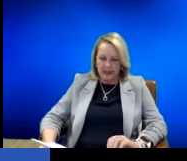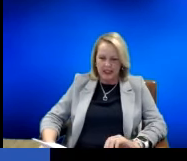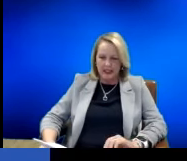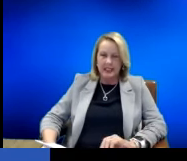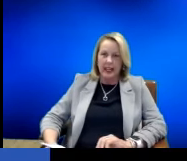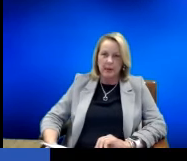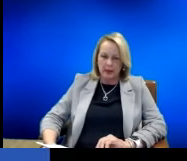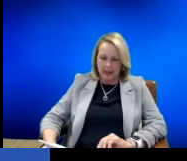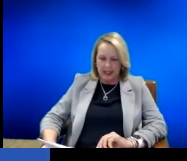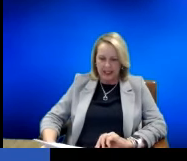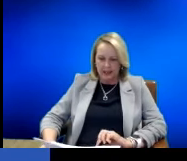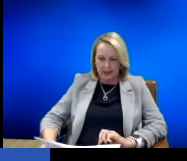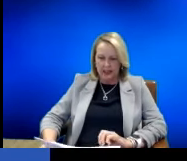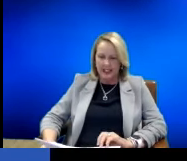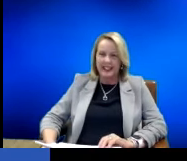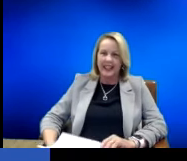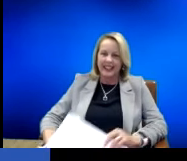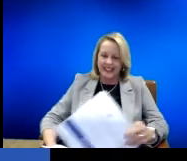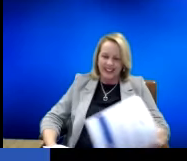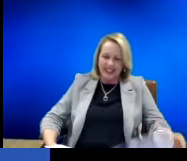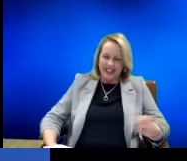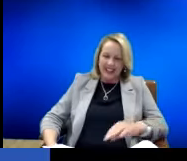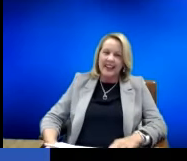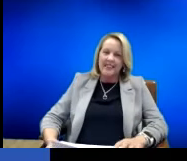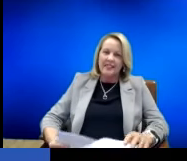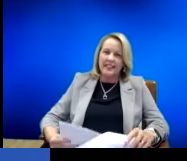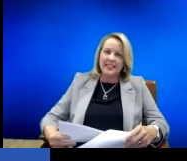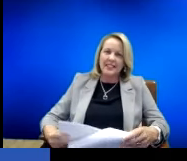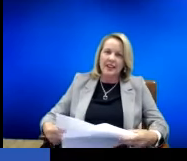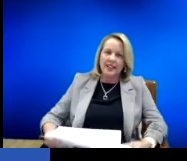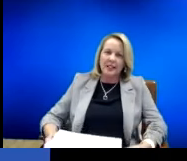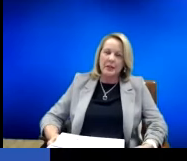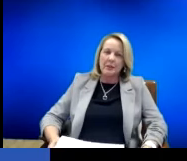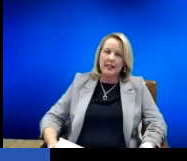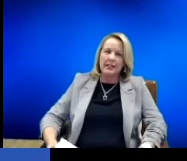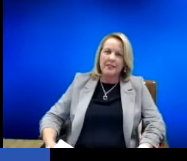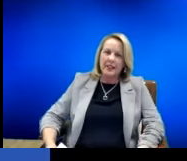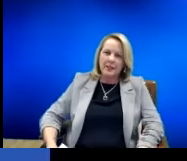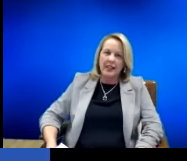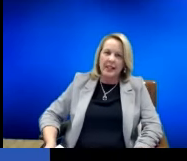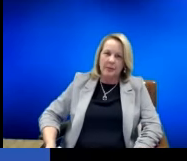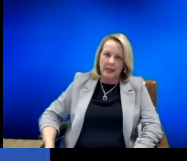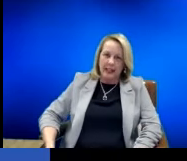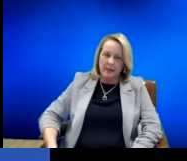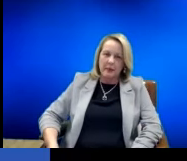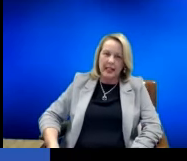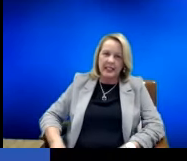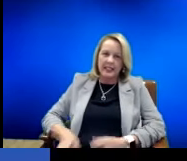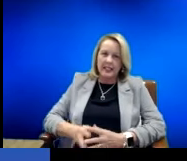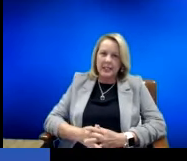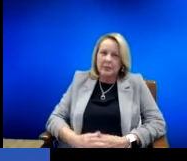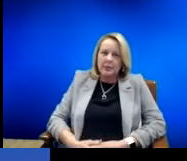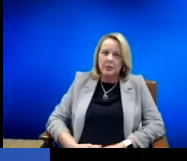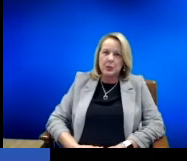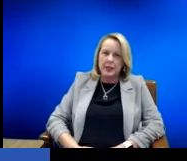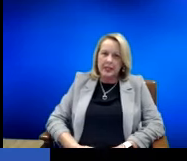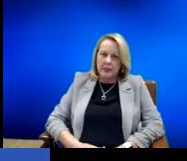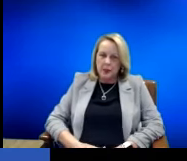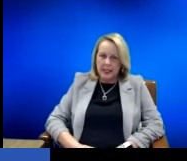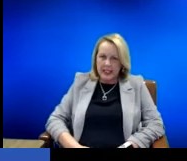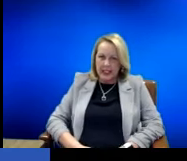my attorneys happy by letting me read that. Let's talk a little bit about the Federal ABLE Act. Back in December